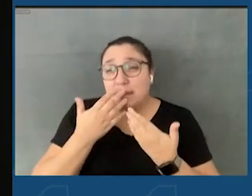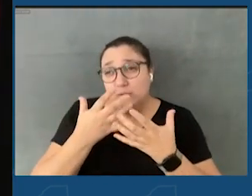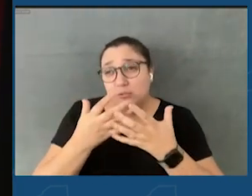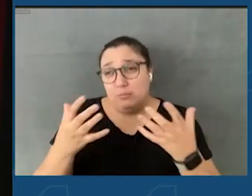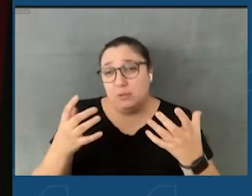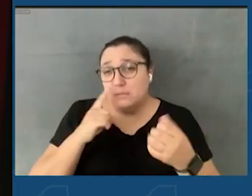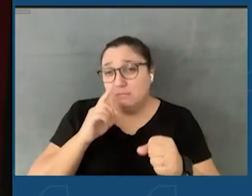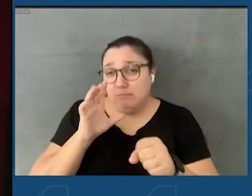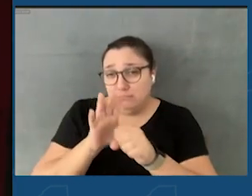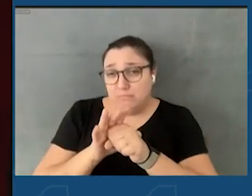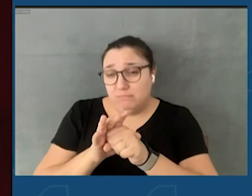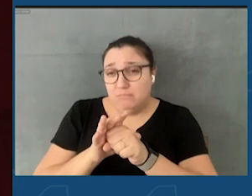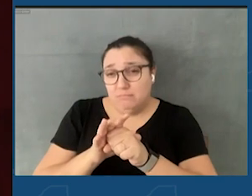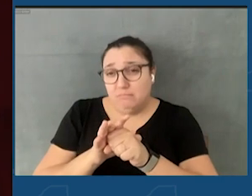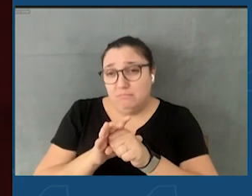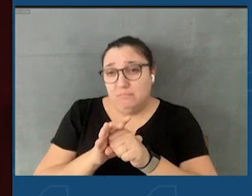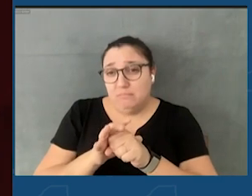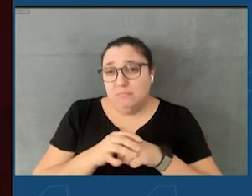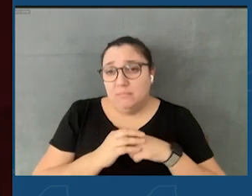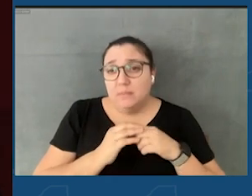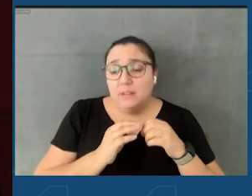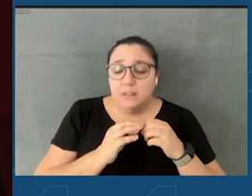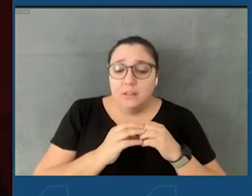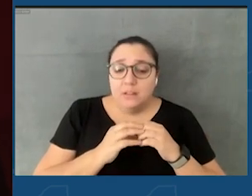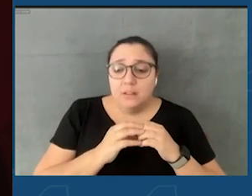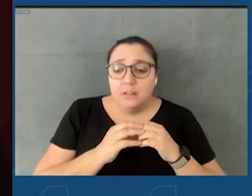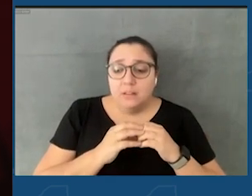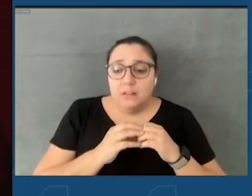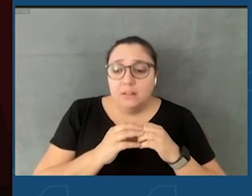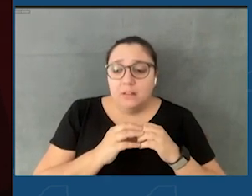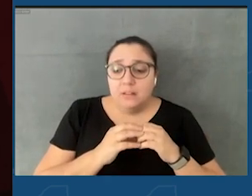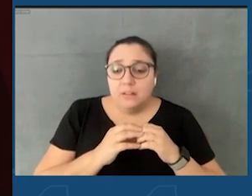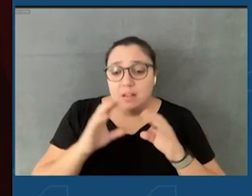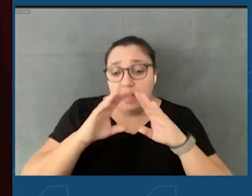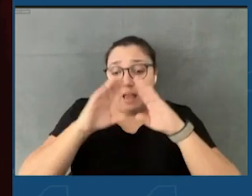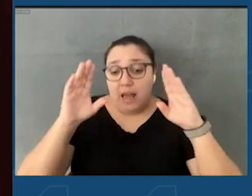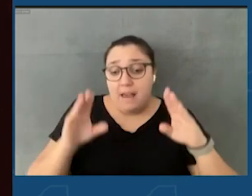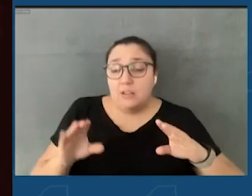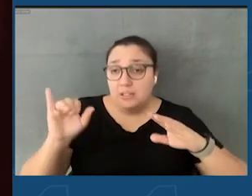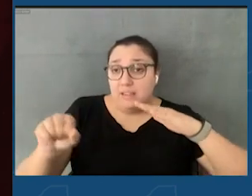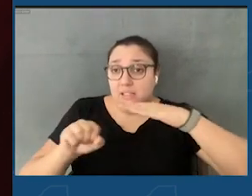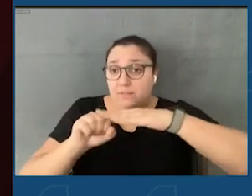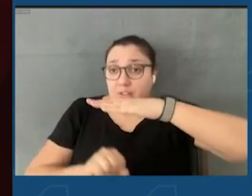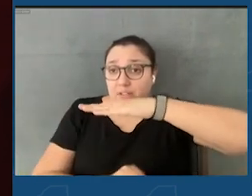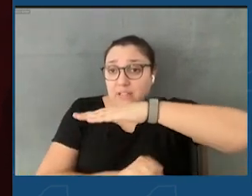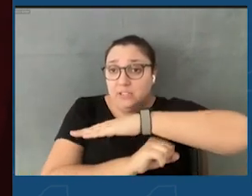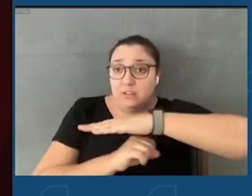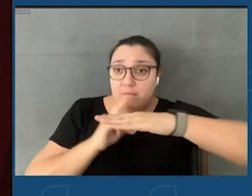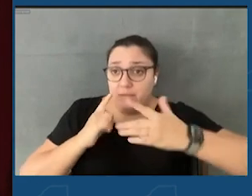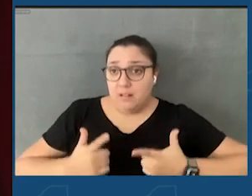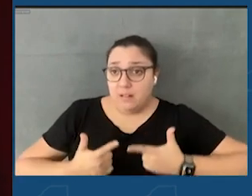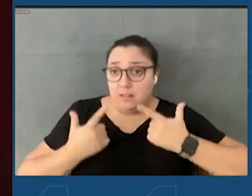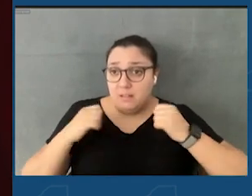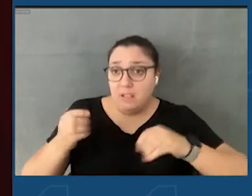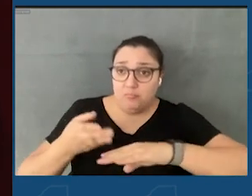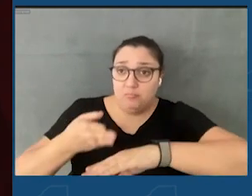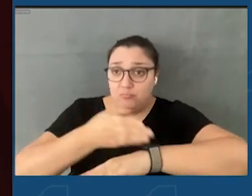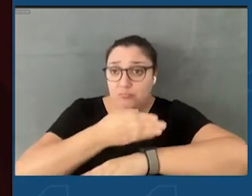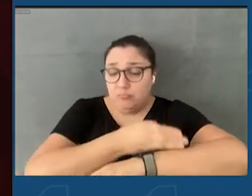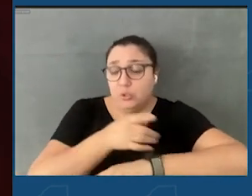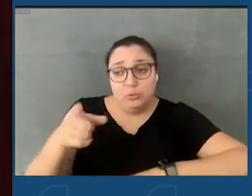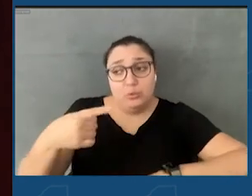because we didn't do what we said we were going to do, which is to create housing and mixed income neighborhoods. We've done that, and I'm really